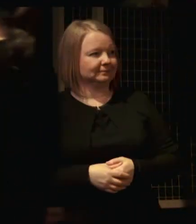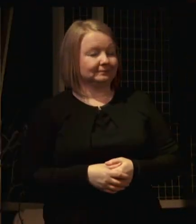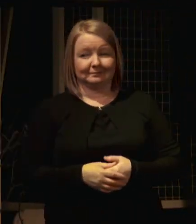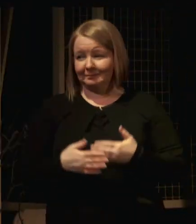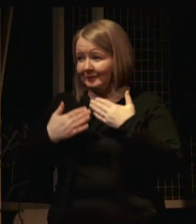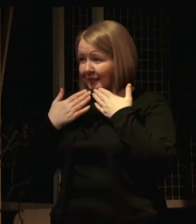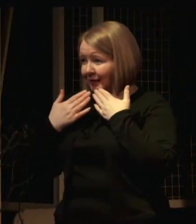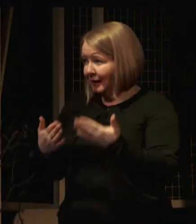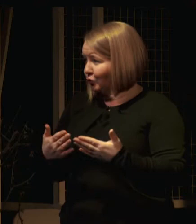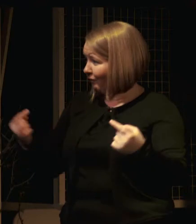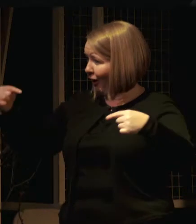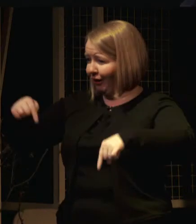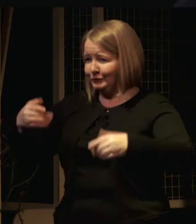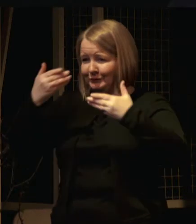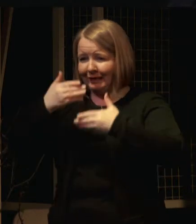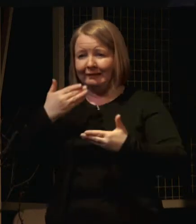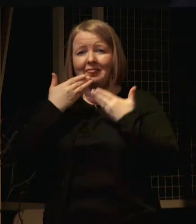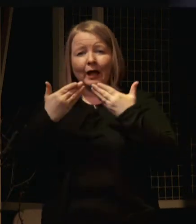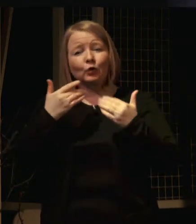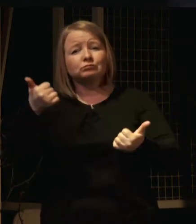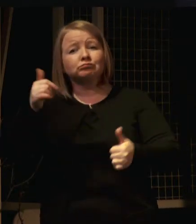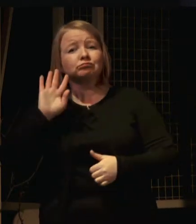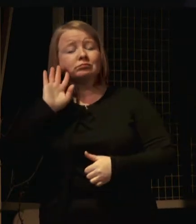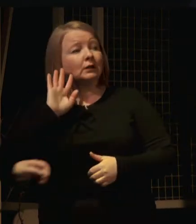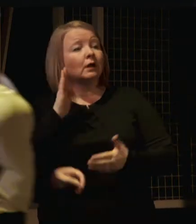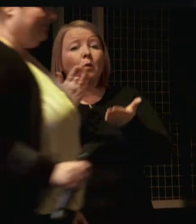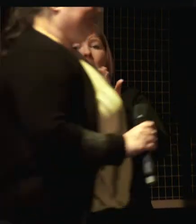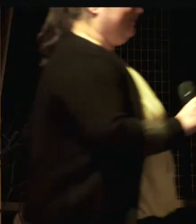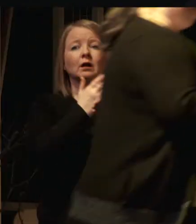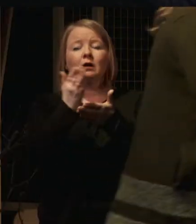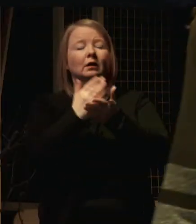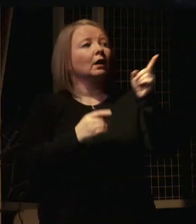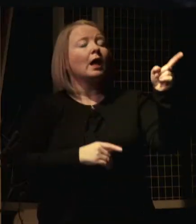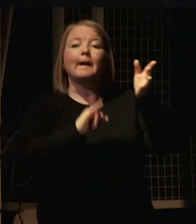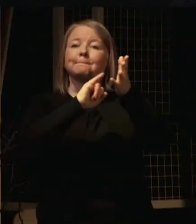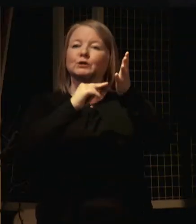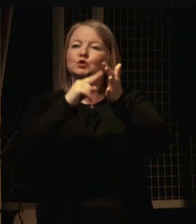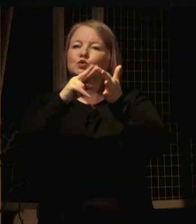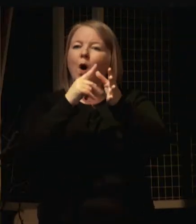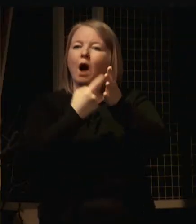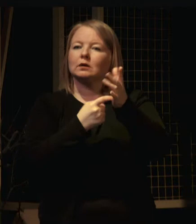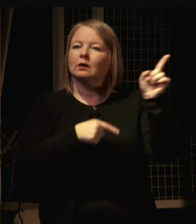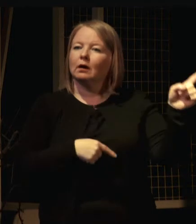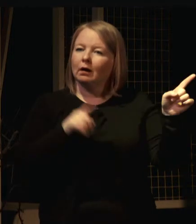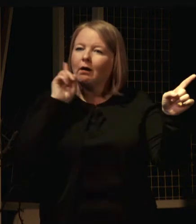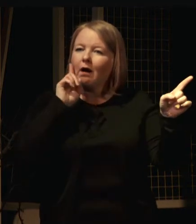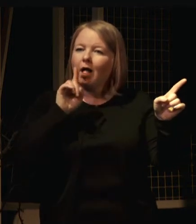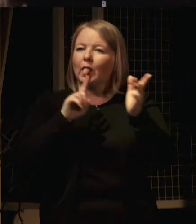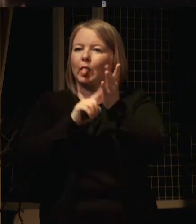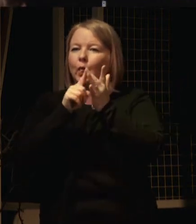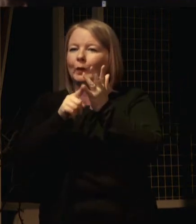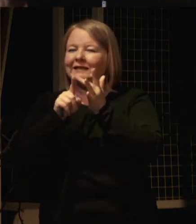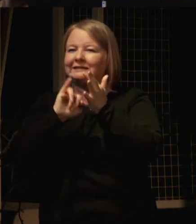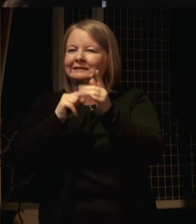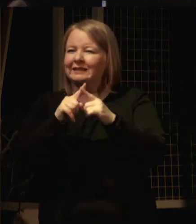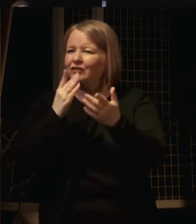Thanks very much for having us along tonight. Hopefully you can hear us all right. Just for clarification, by the way, I'm Stuart and that's Louise, just in case anybody's confused. Yeah, in case the